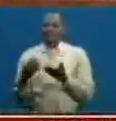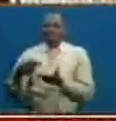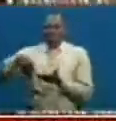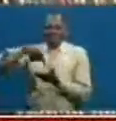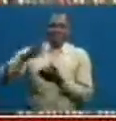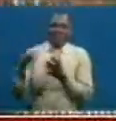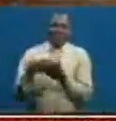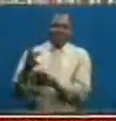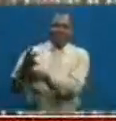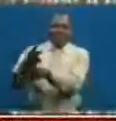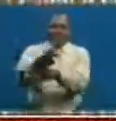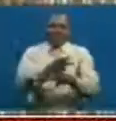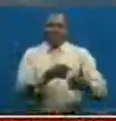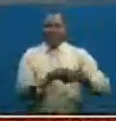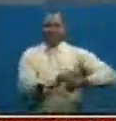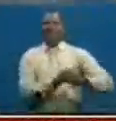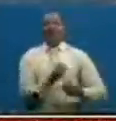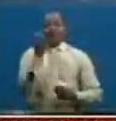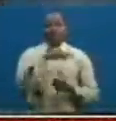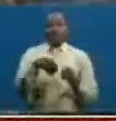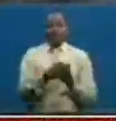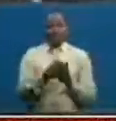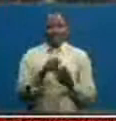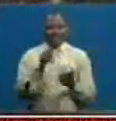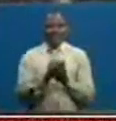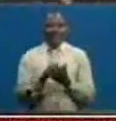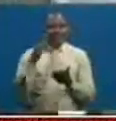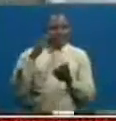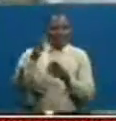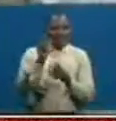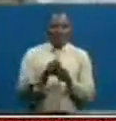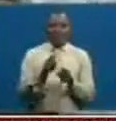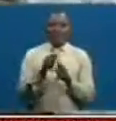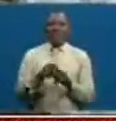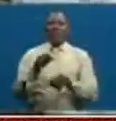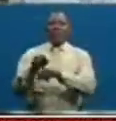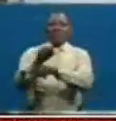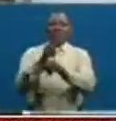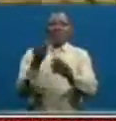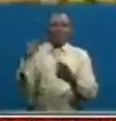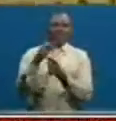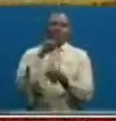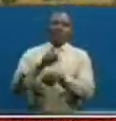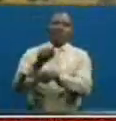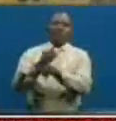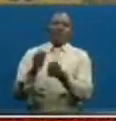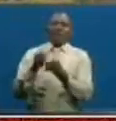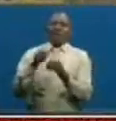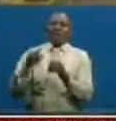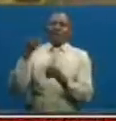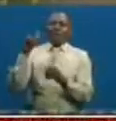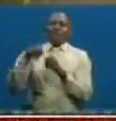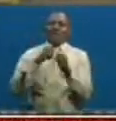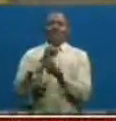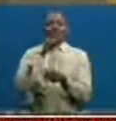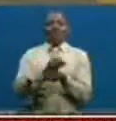recorded music in the whole of Africa. This reference library has been inaccessible for broadcasting for more than two